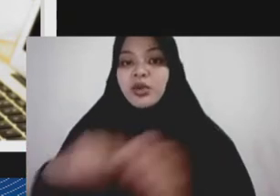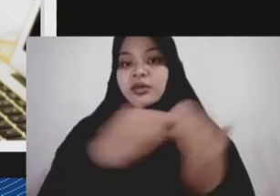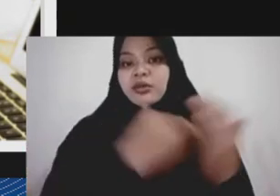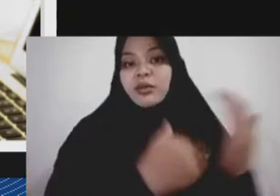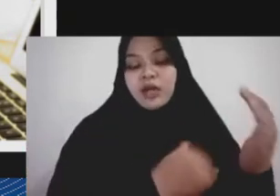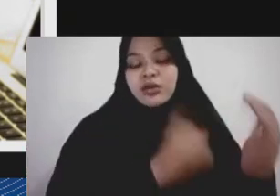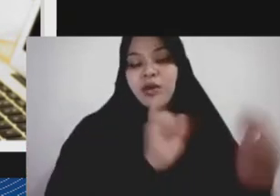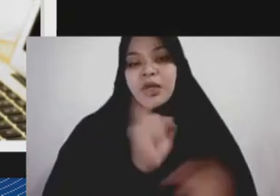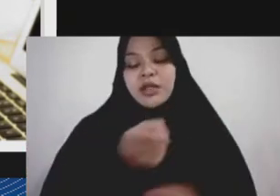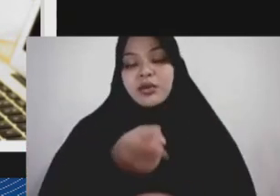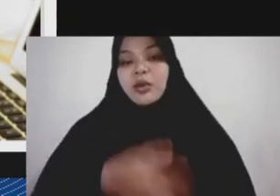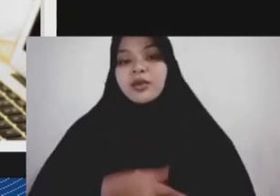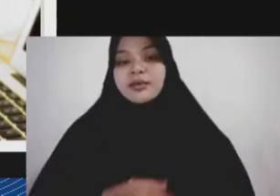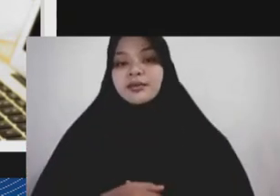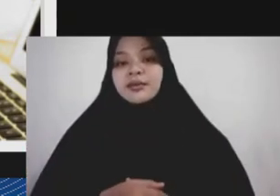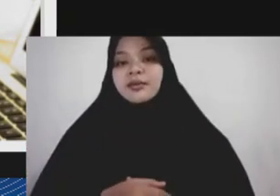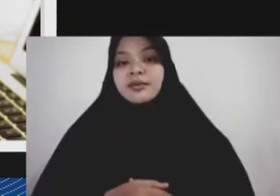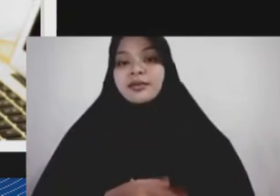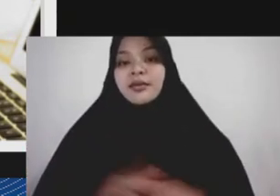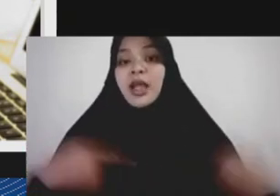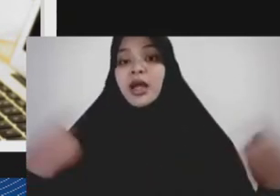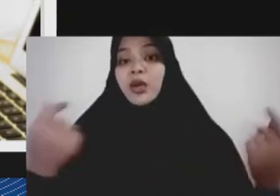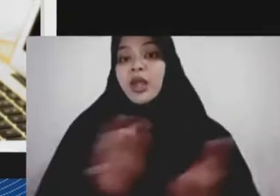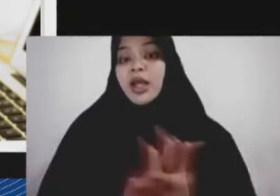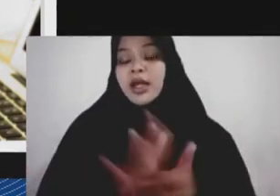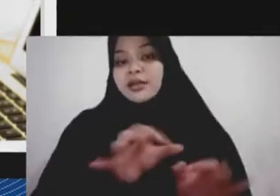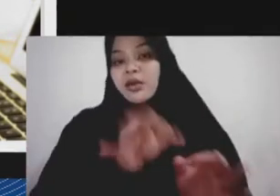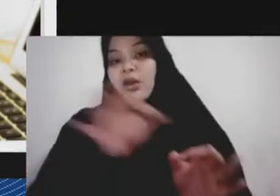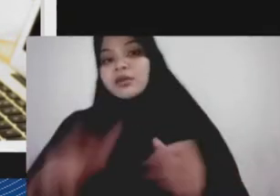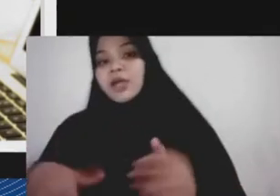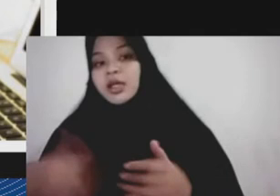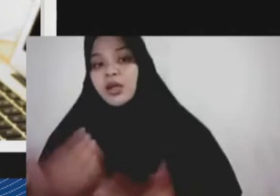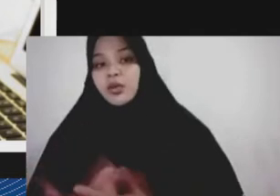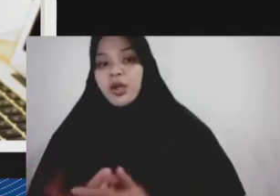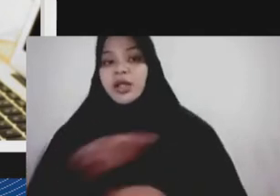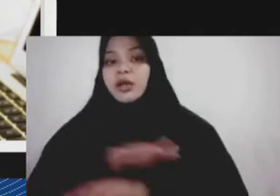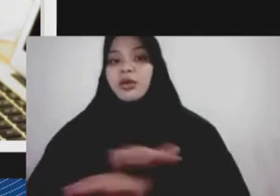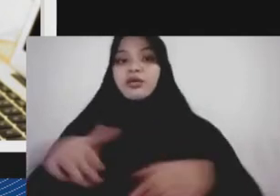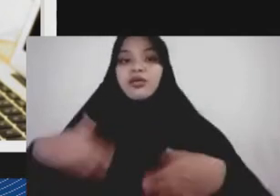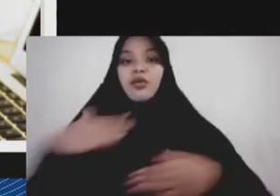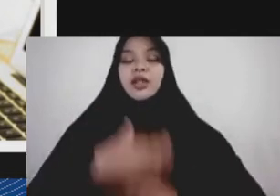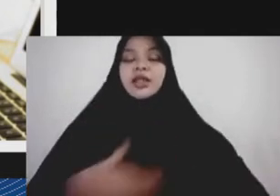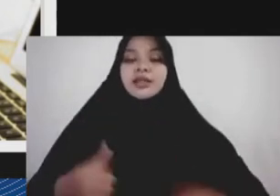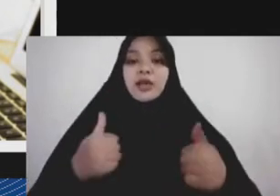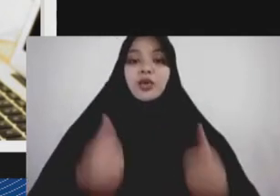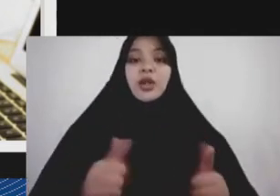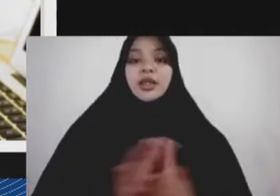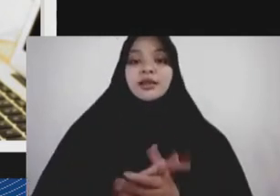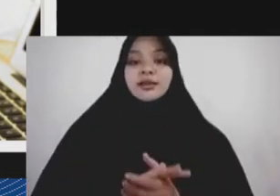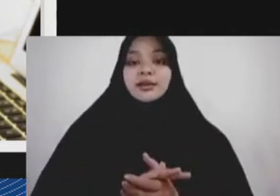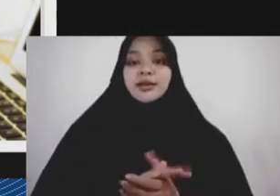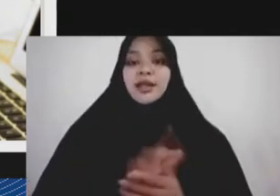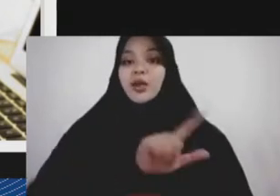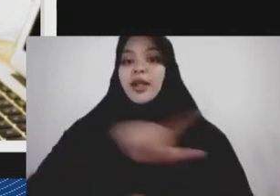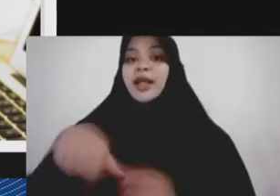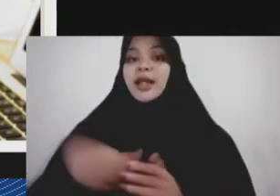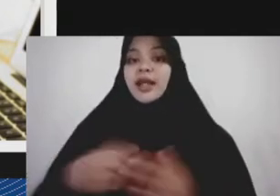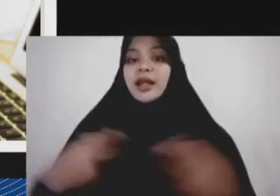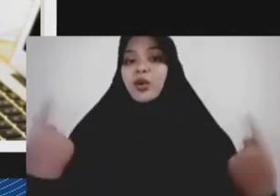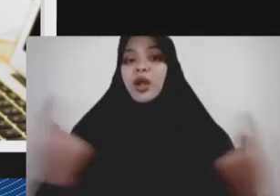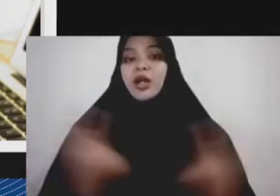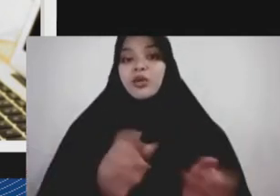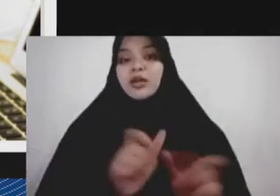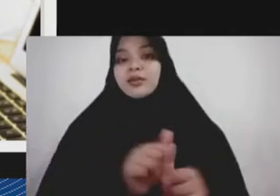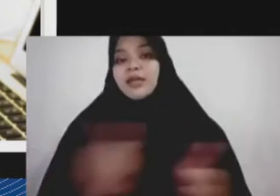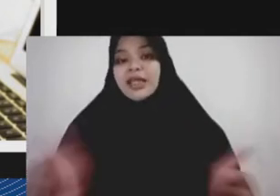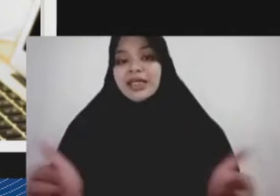practitioners, and facilitate the development of confidential remote disclosure and legal processes, including remote